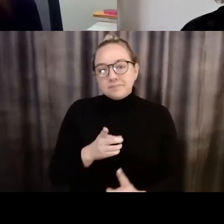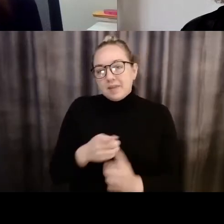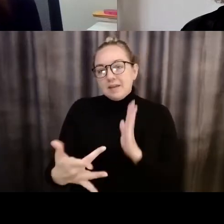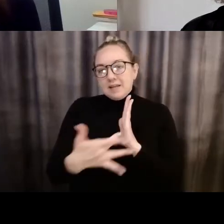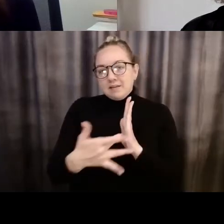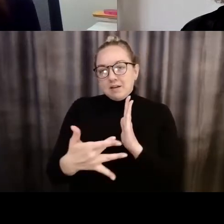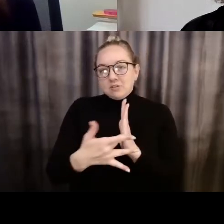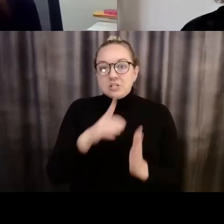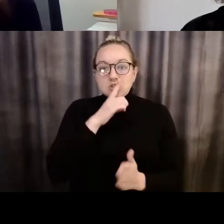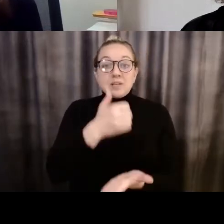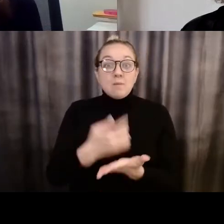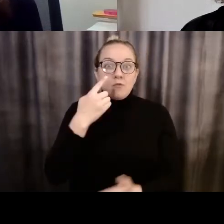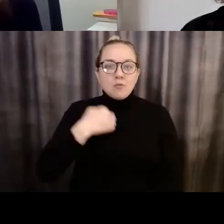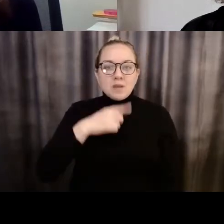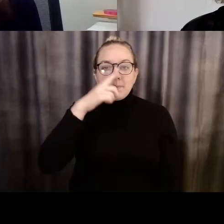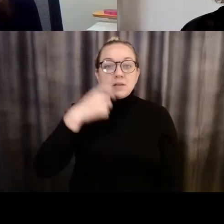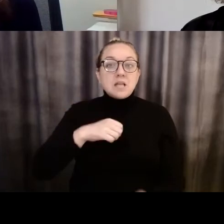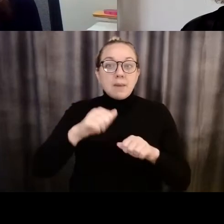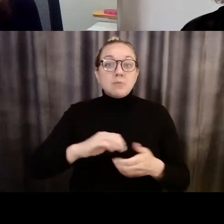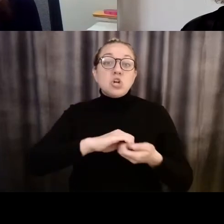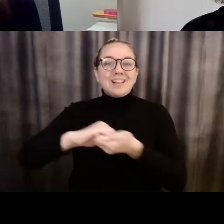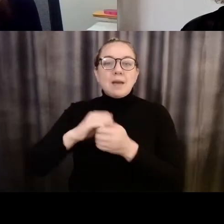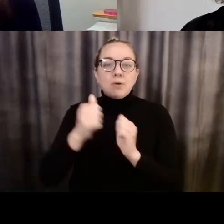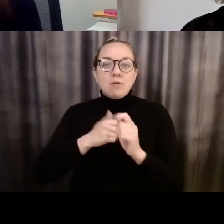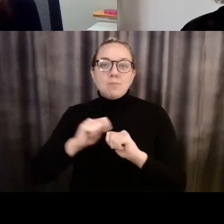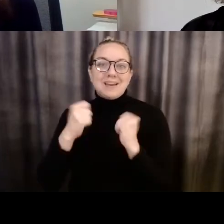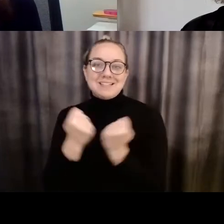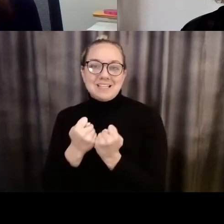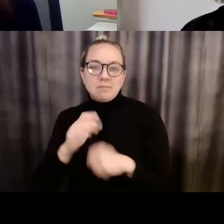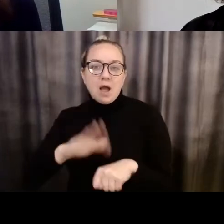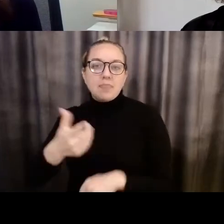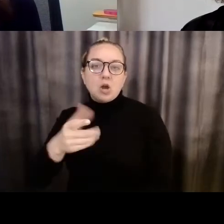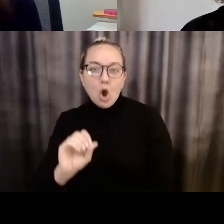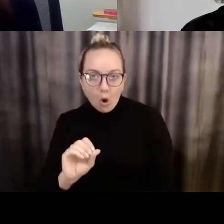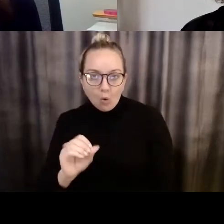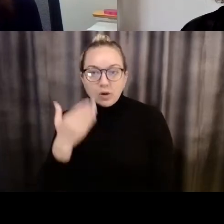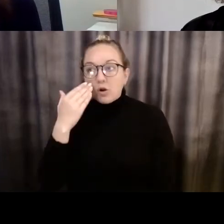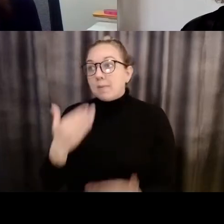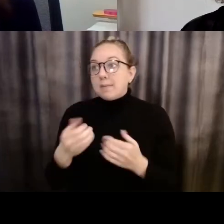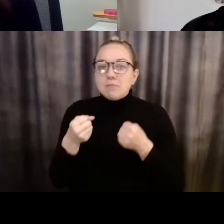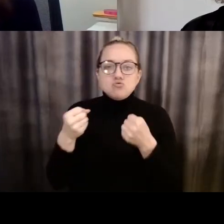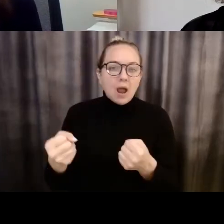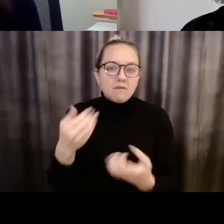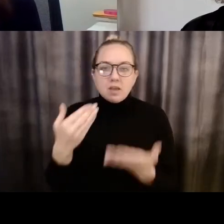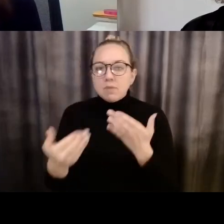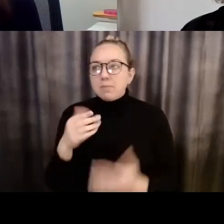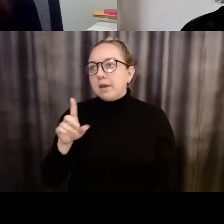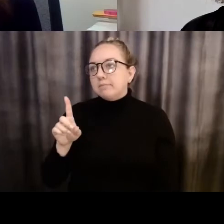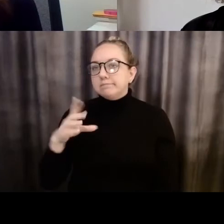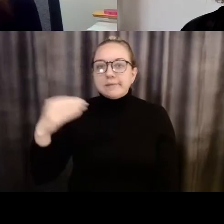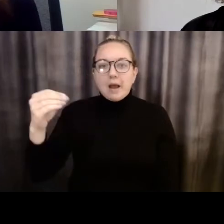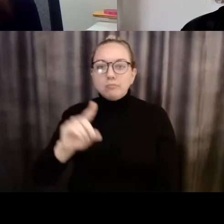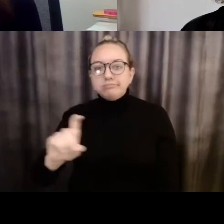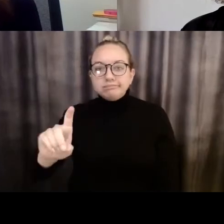that I'm able to just collaborate with my team on the go using my phone or take Zoom calls as I'm driving. You know, you decide when